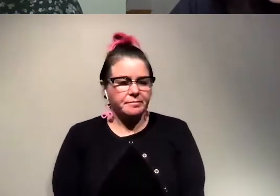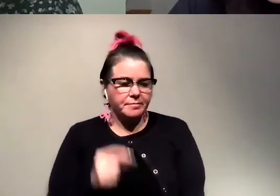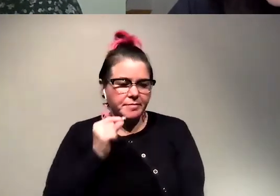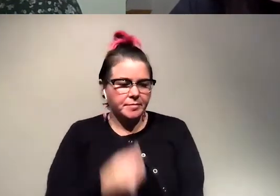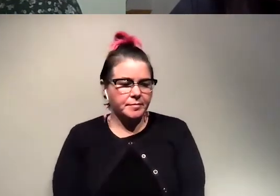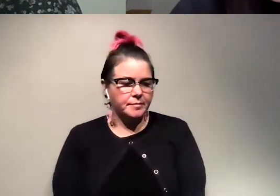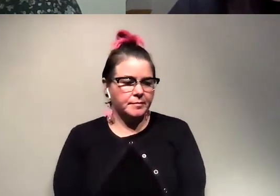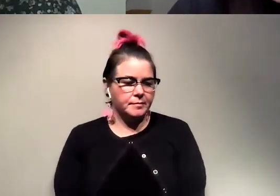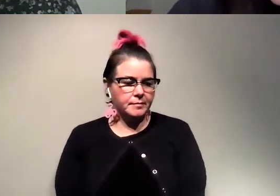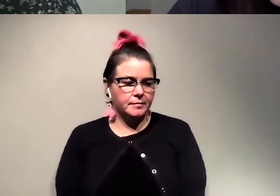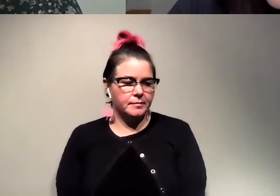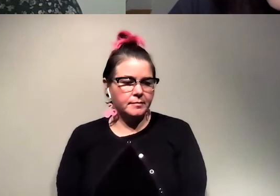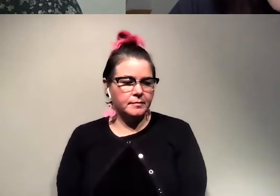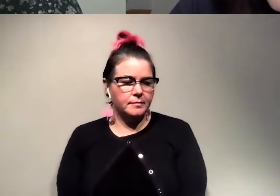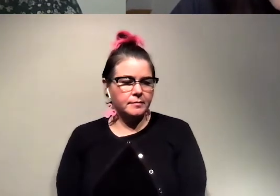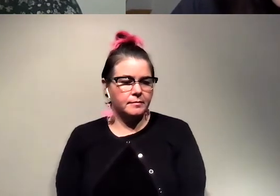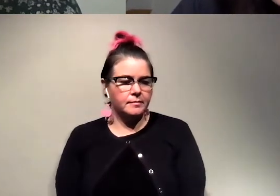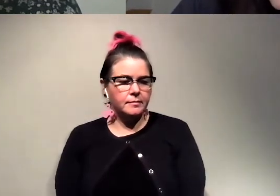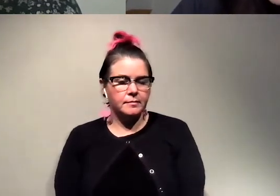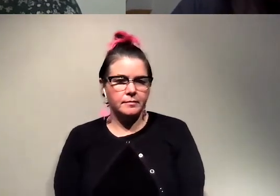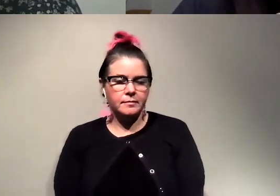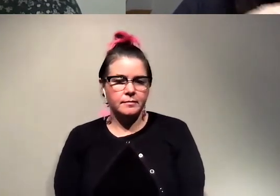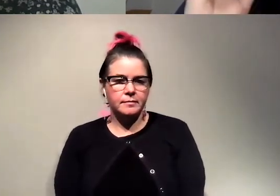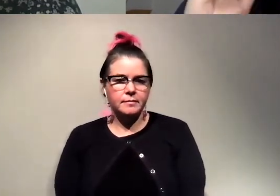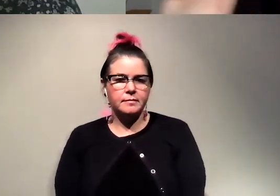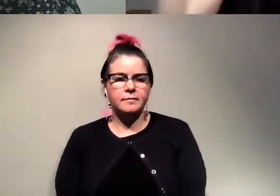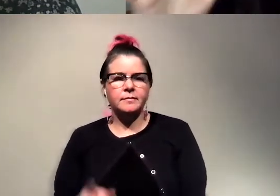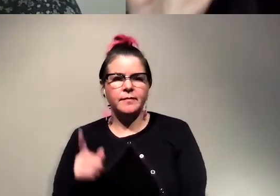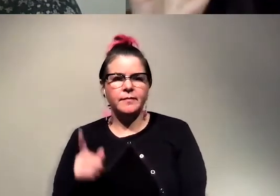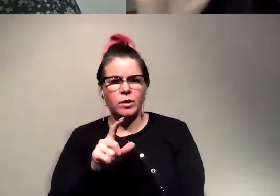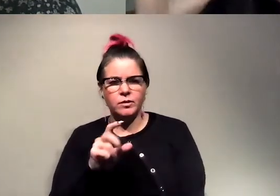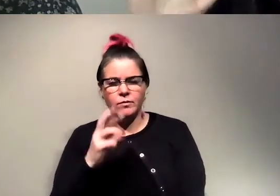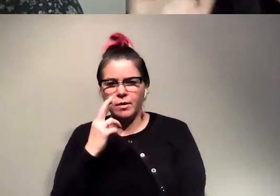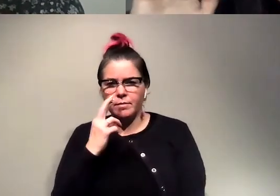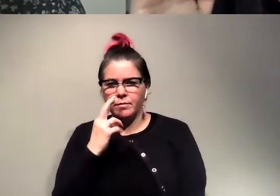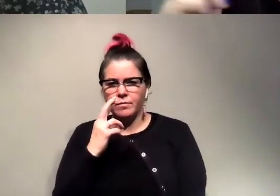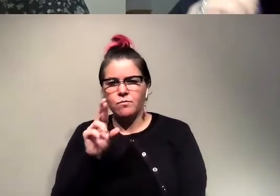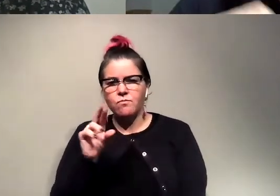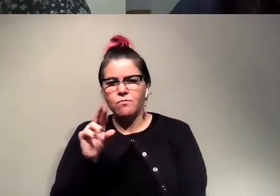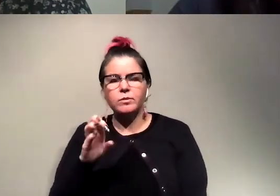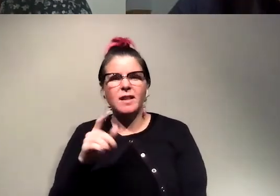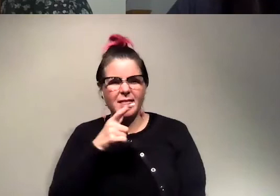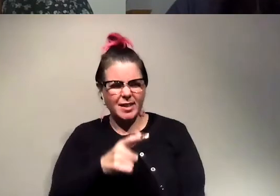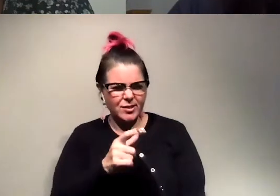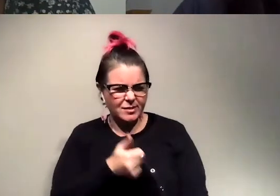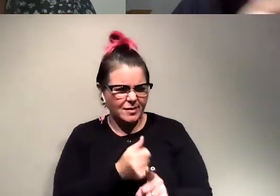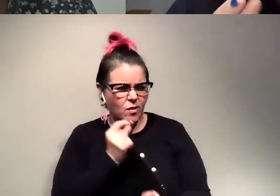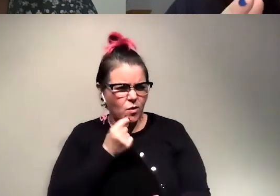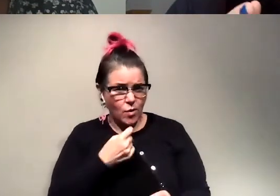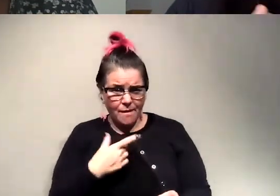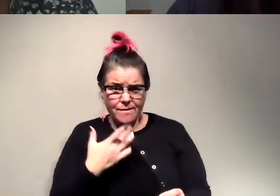Thanks. Here's a question from Rose. Lizards are so cool. Do you have any favorite books,